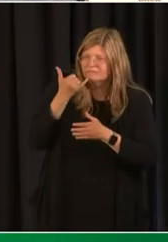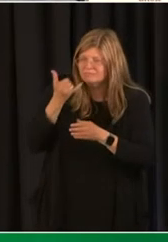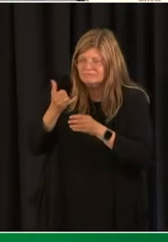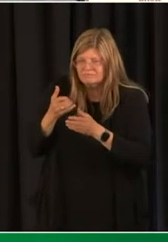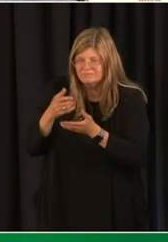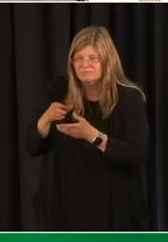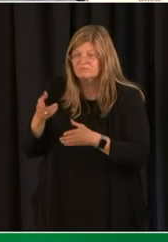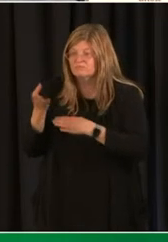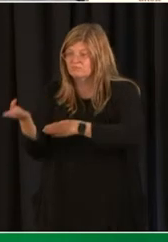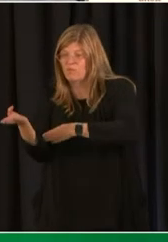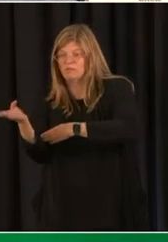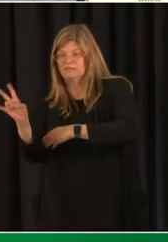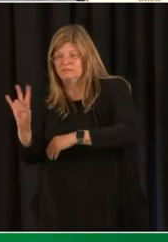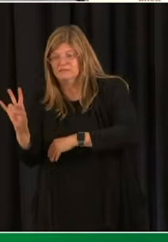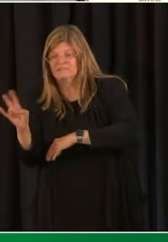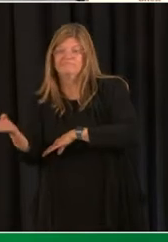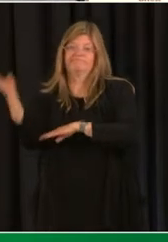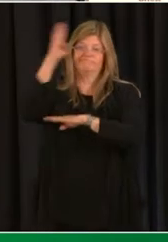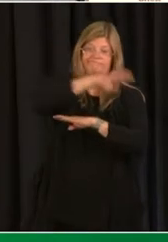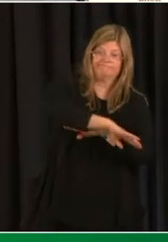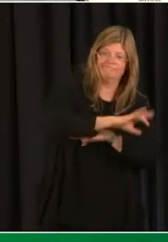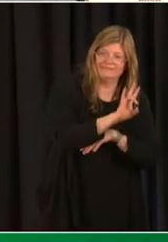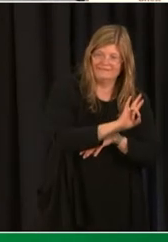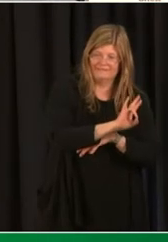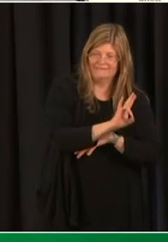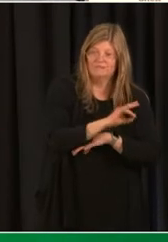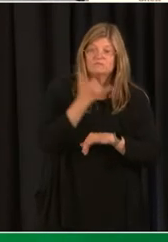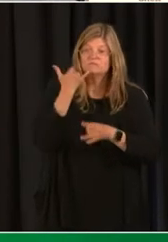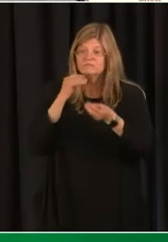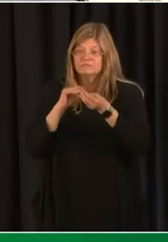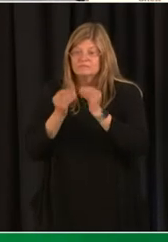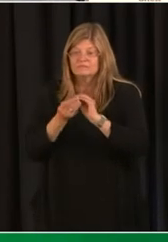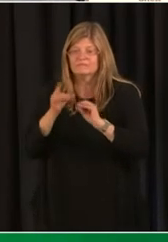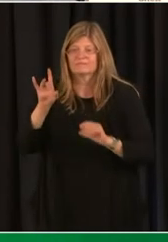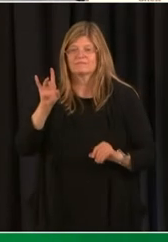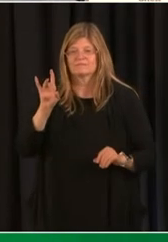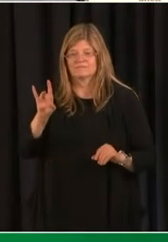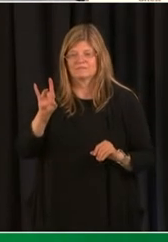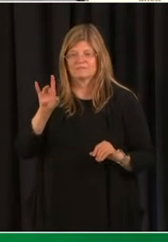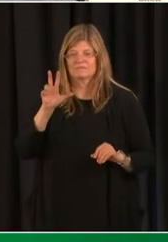7 a.m. to 7 p.m., and that number is